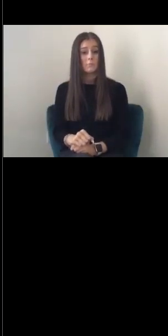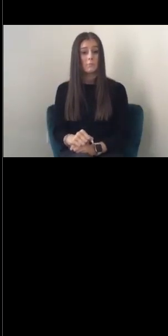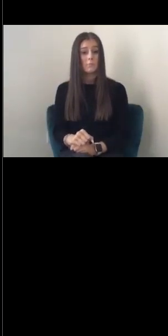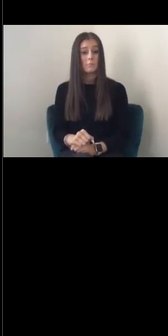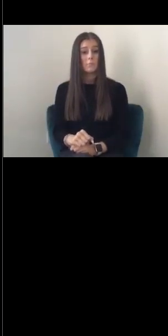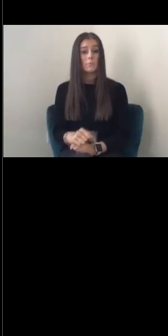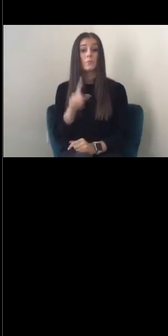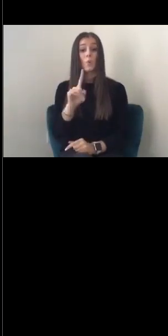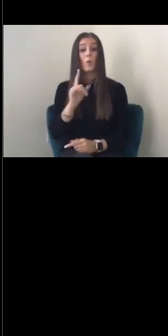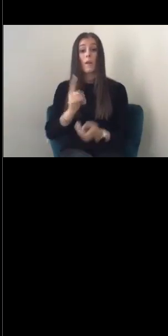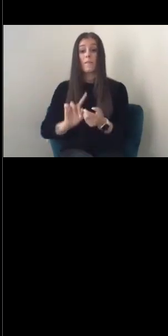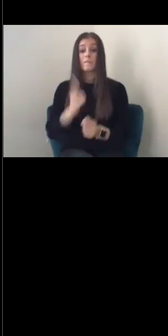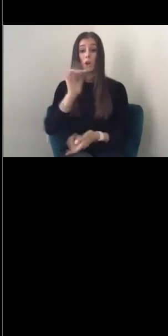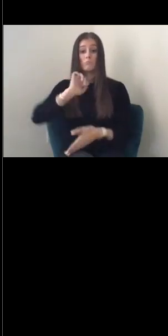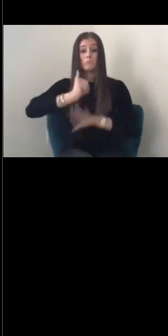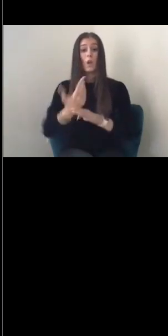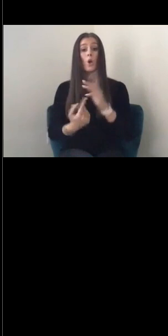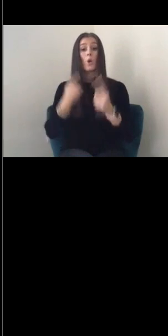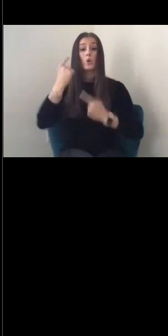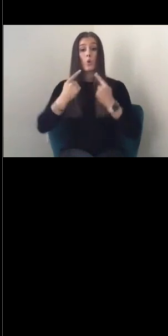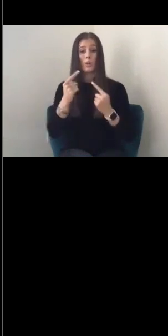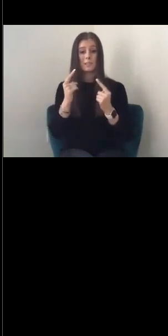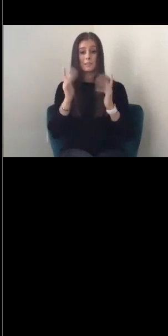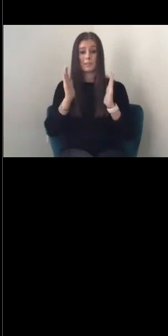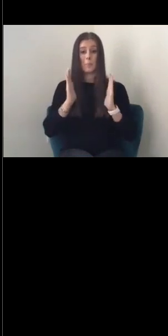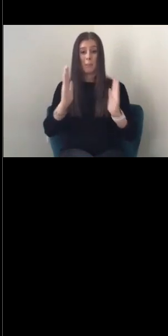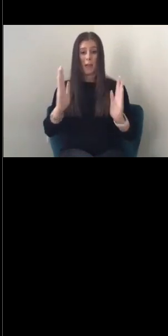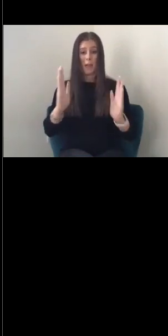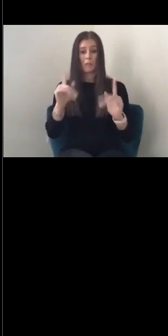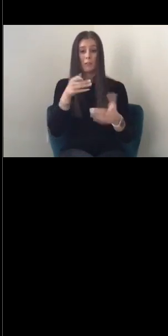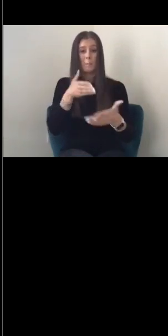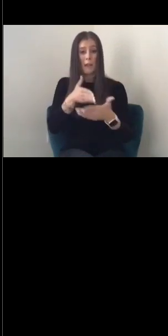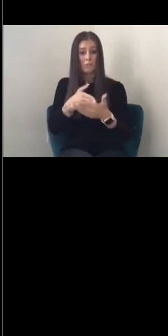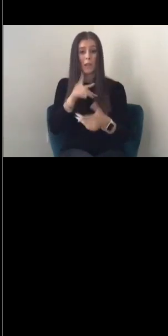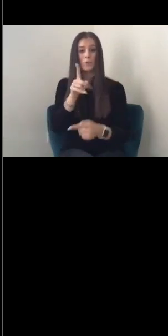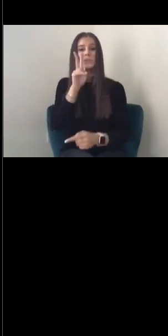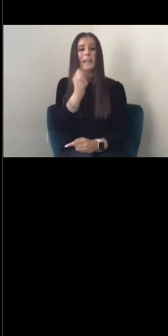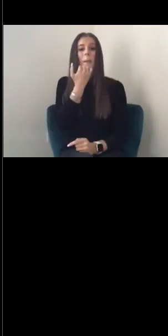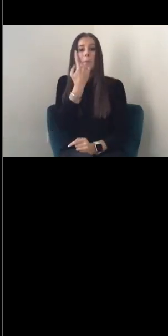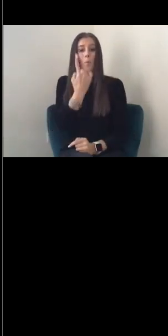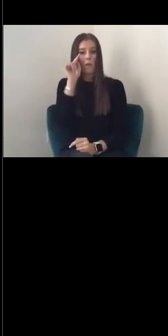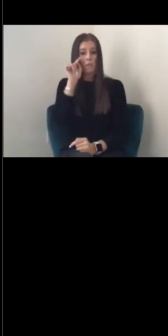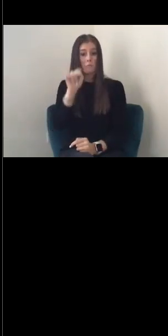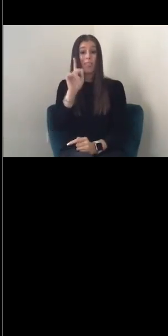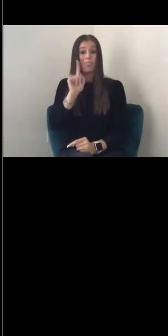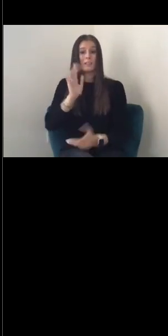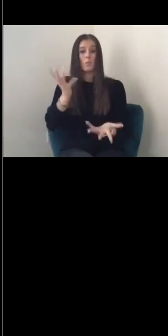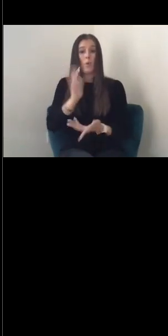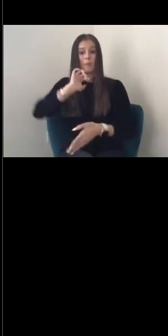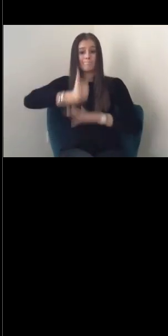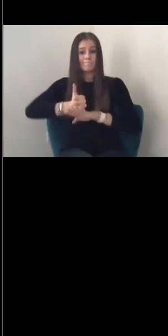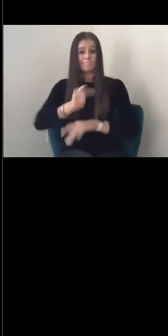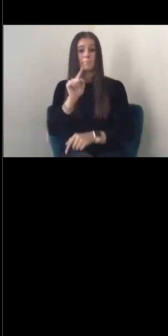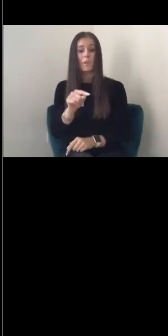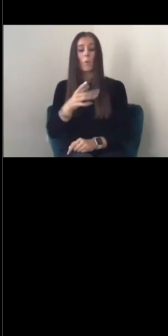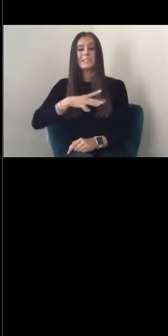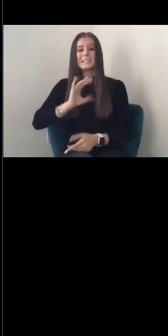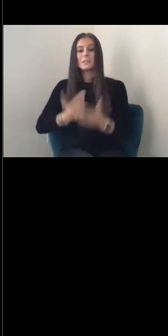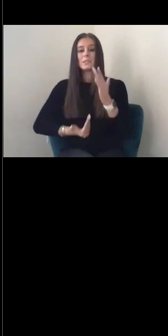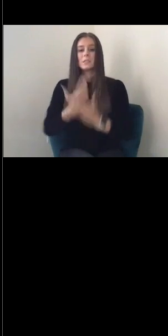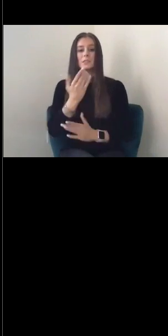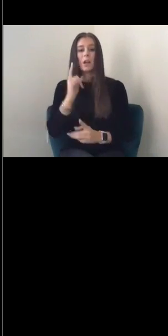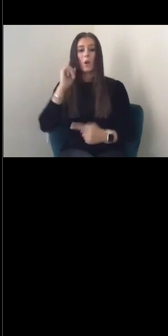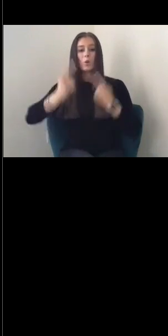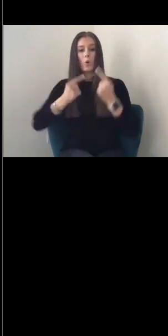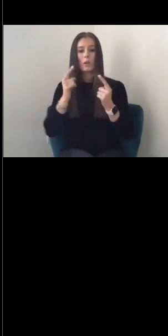Firstly, noise barriers in this area, as denoted by number 1 on this image. We're proposing noise barriers to run